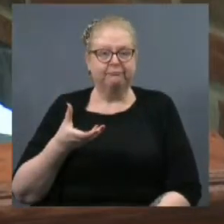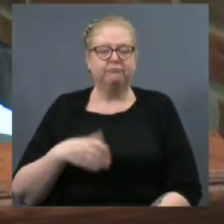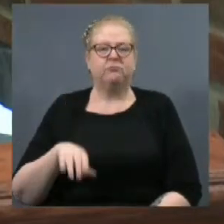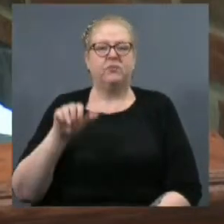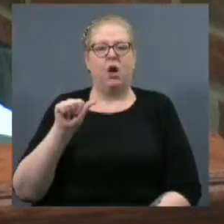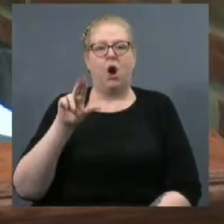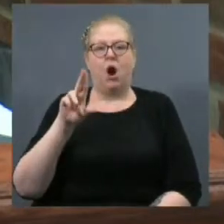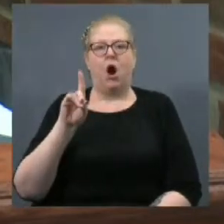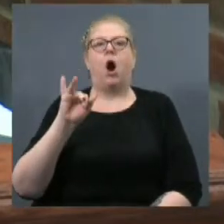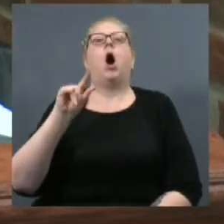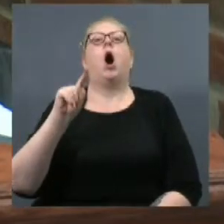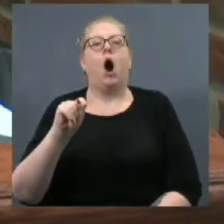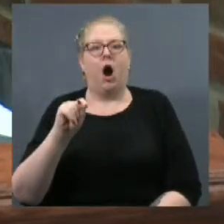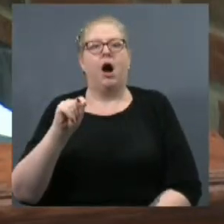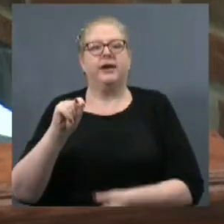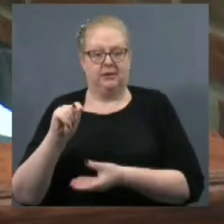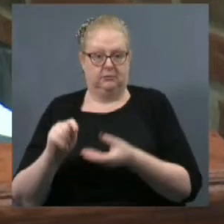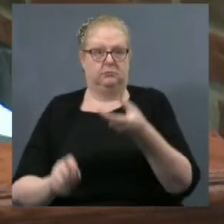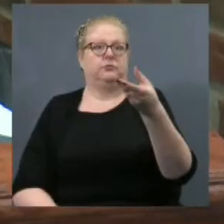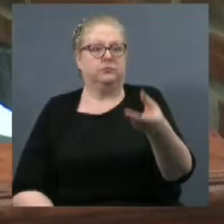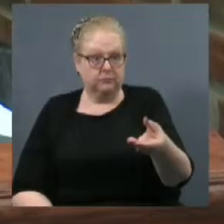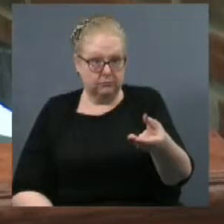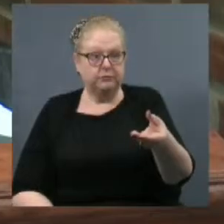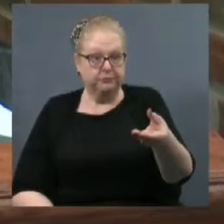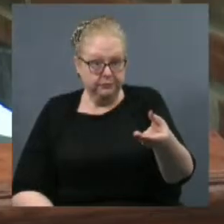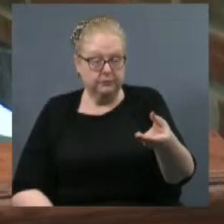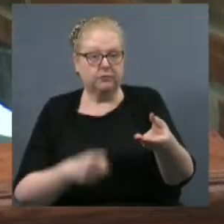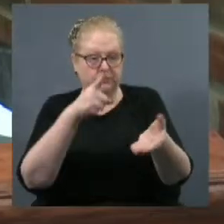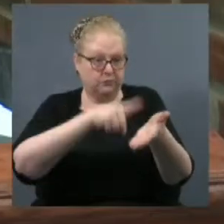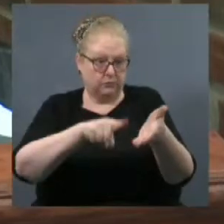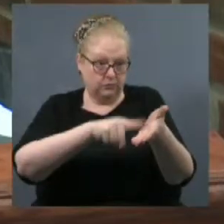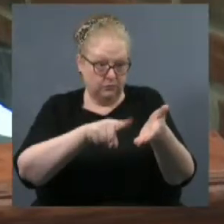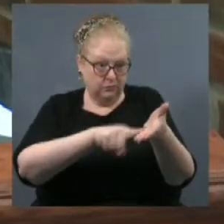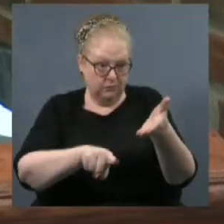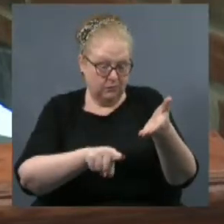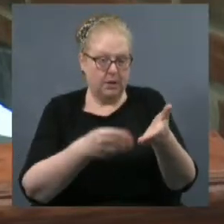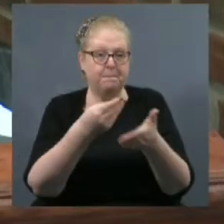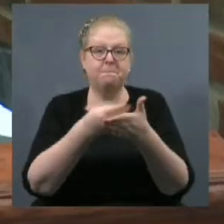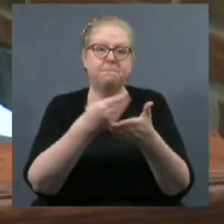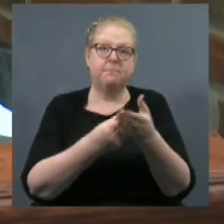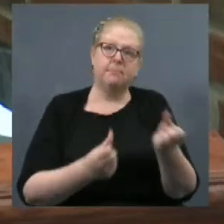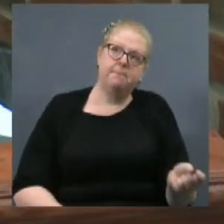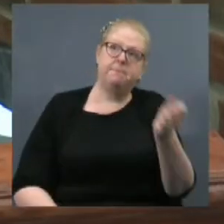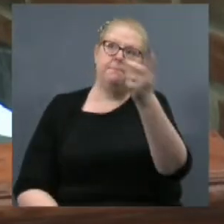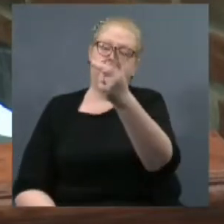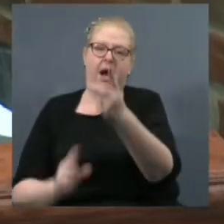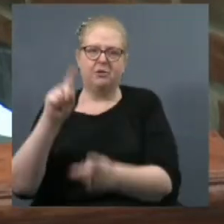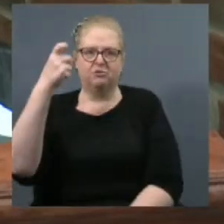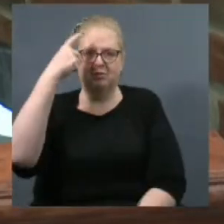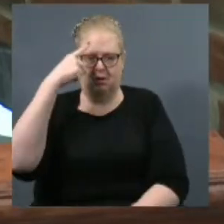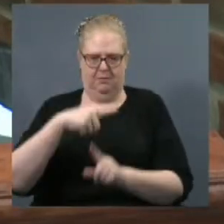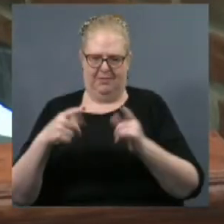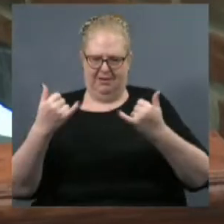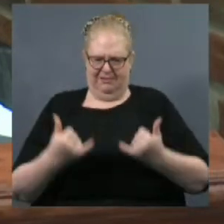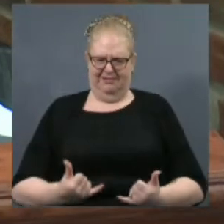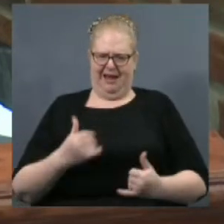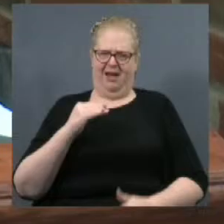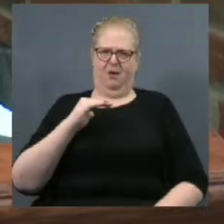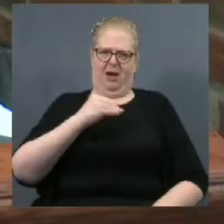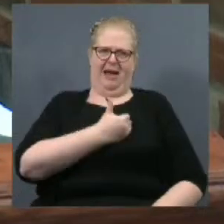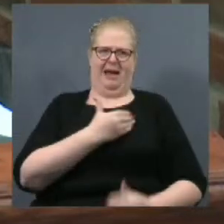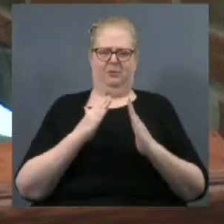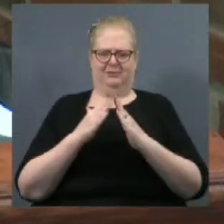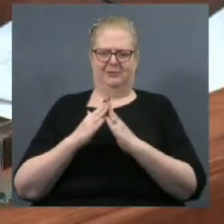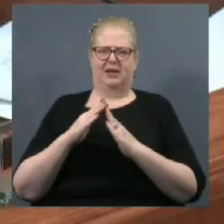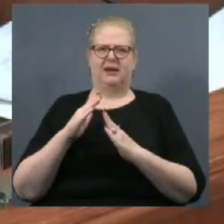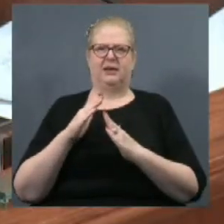you, and then it's given back to the government. And now we're the ones trying to figure this out. And that doesn't make any